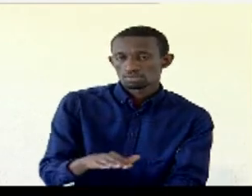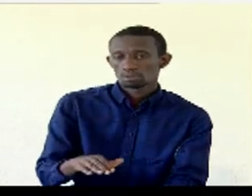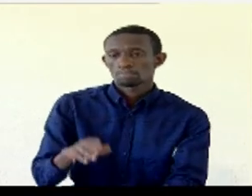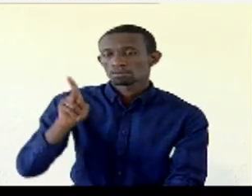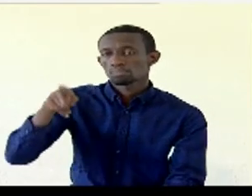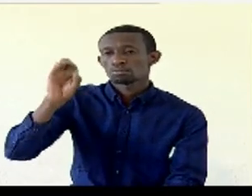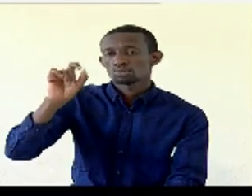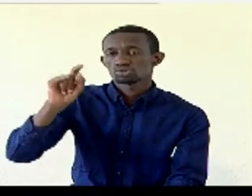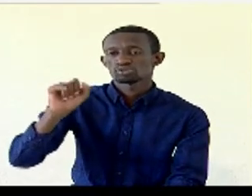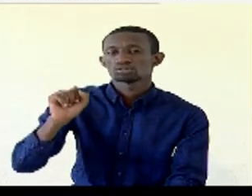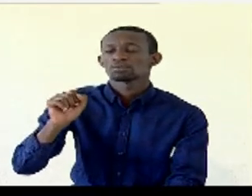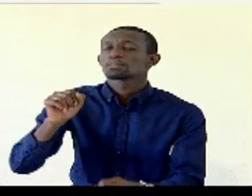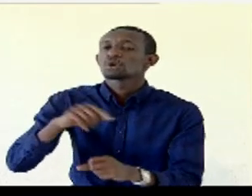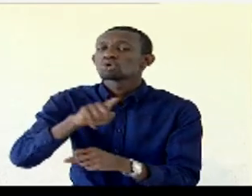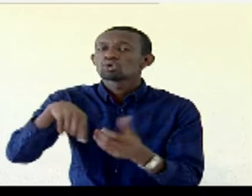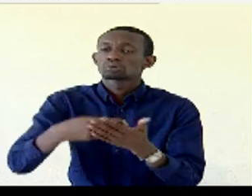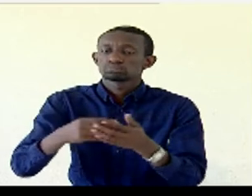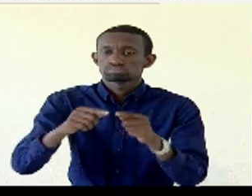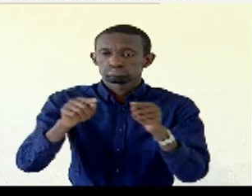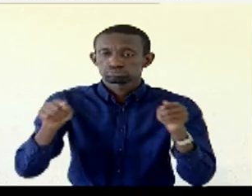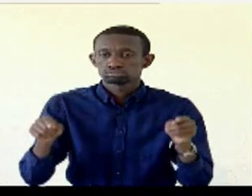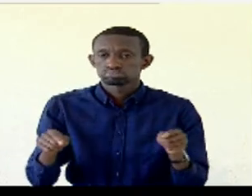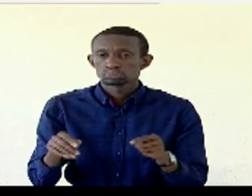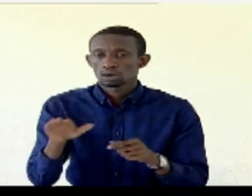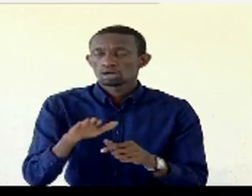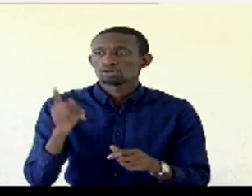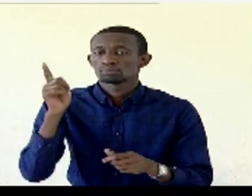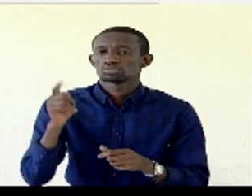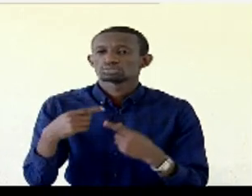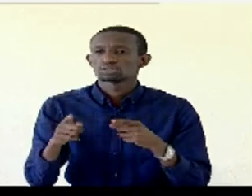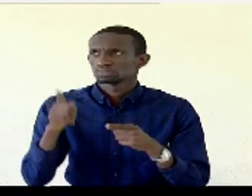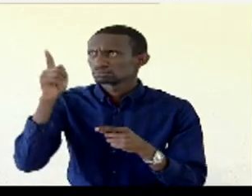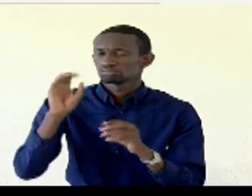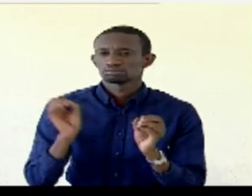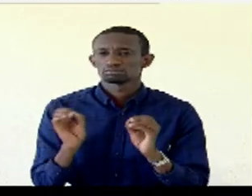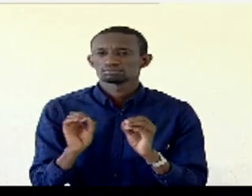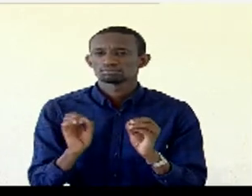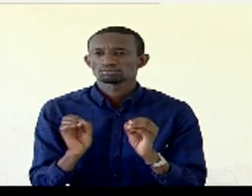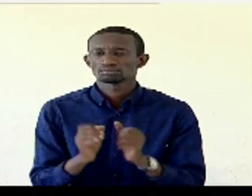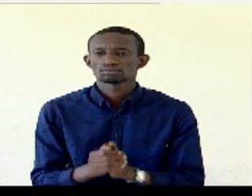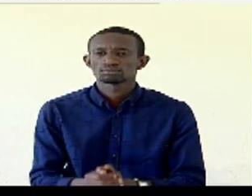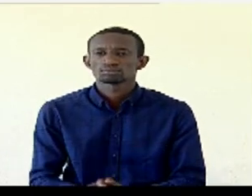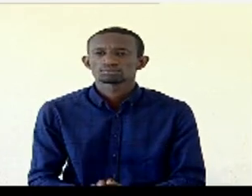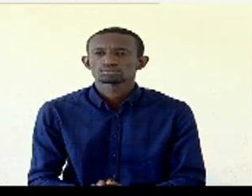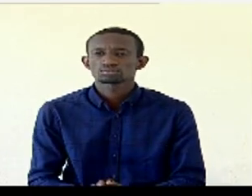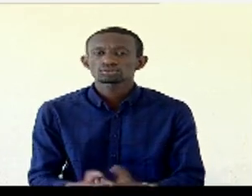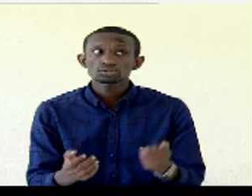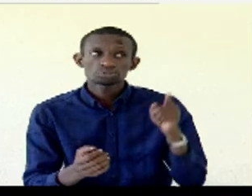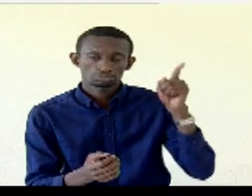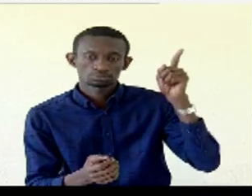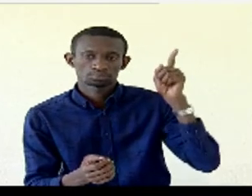are around these areas and here, but not here. No. So you have them